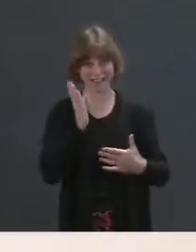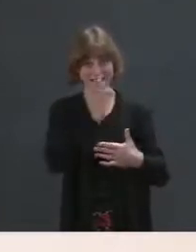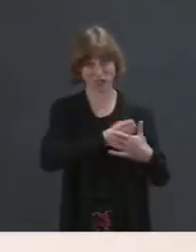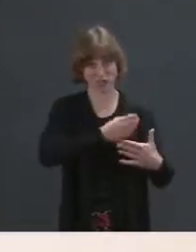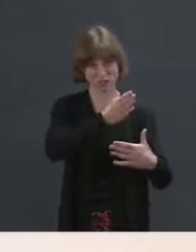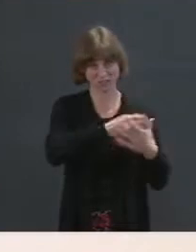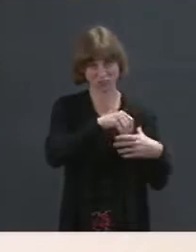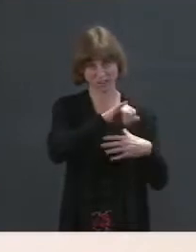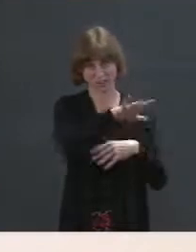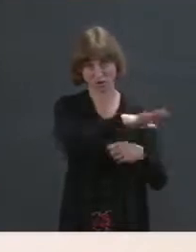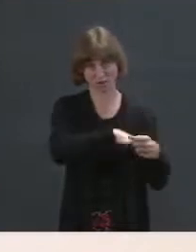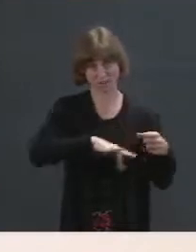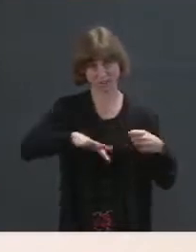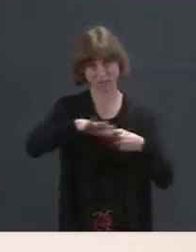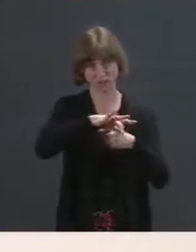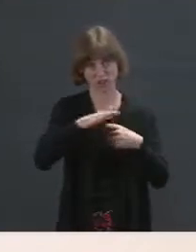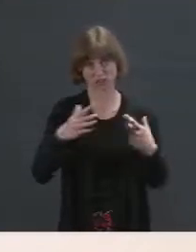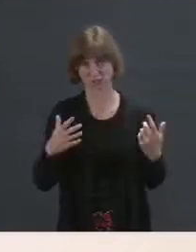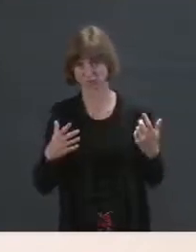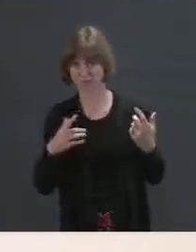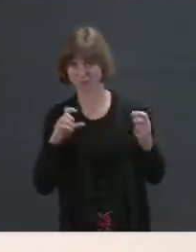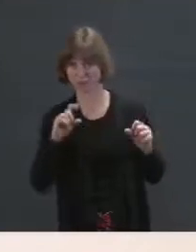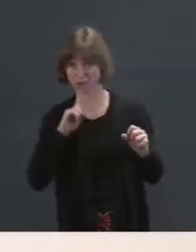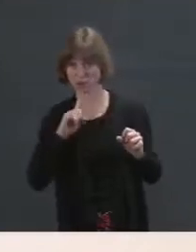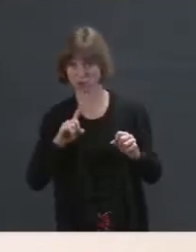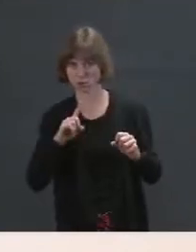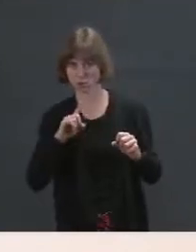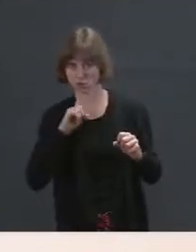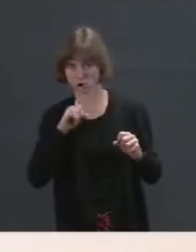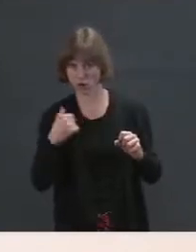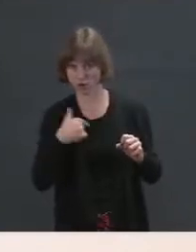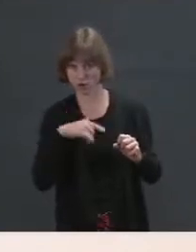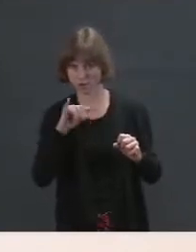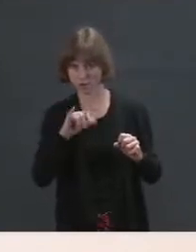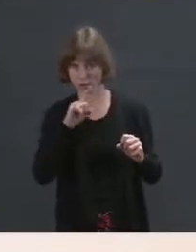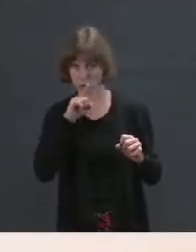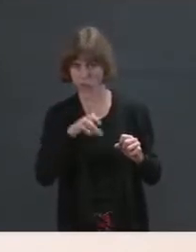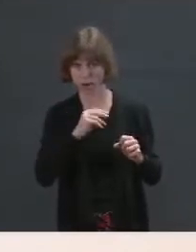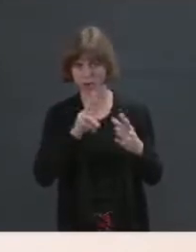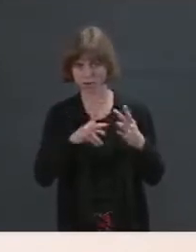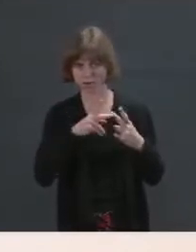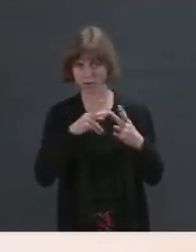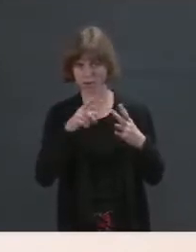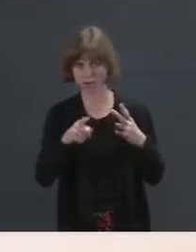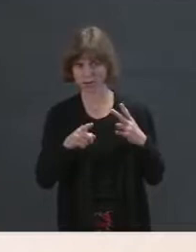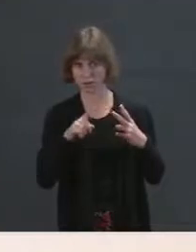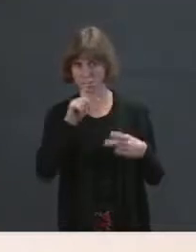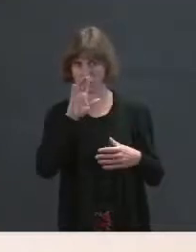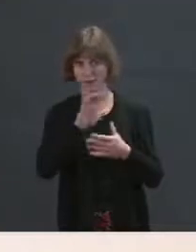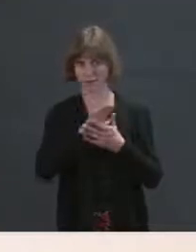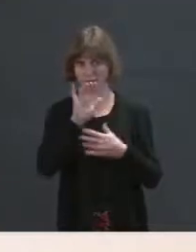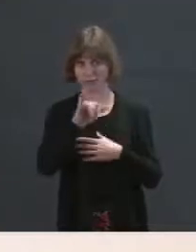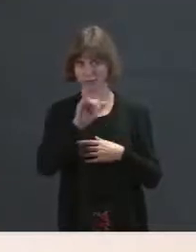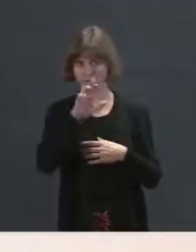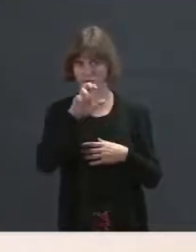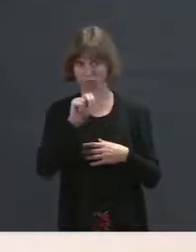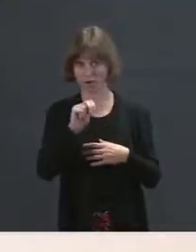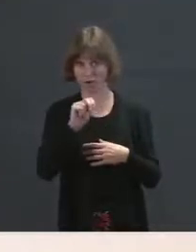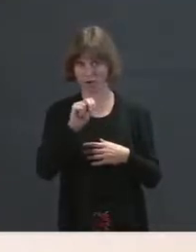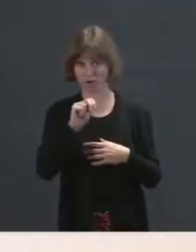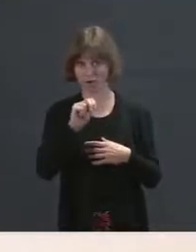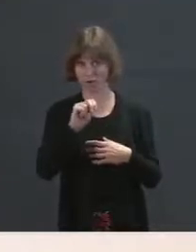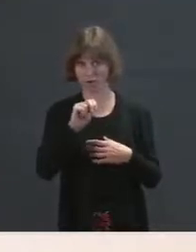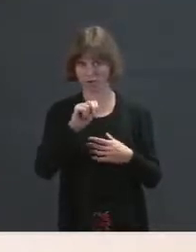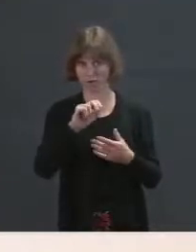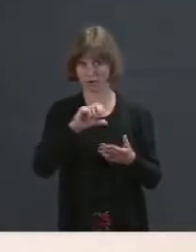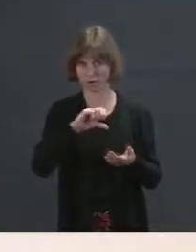or linked to the nuclear file. Can you assure us that actually this is the case? And second, do you believe that Iran is testing your resolve in